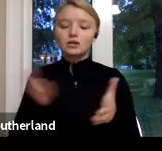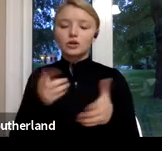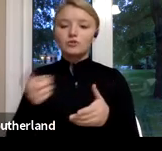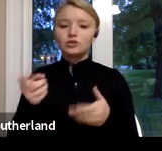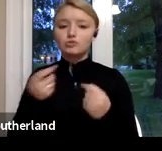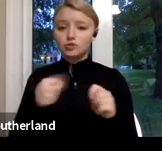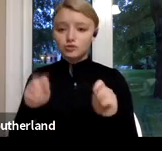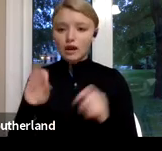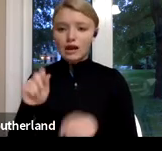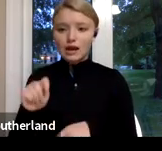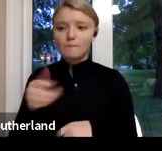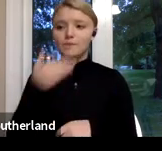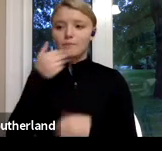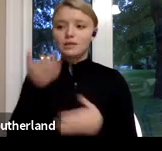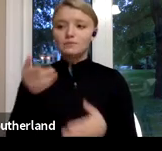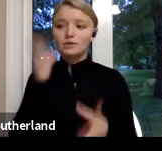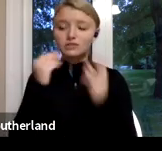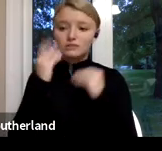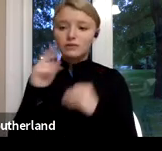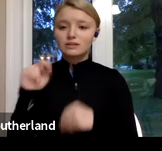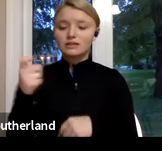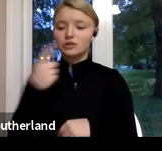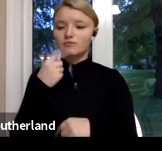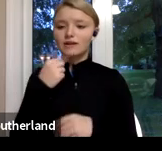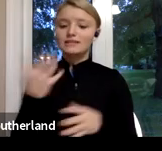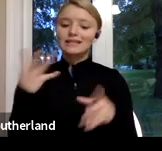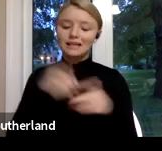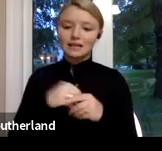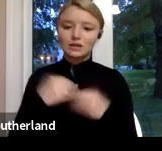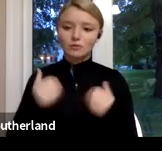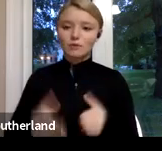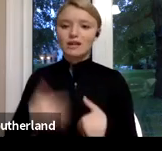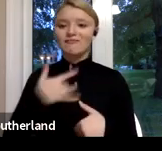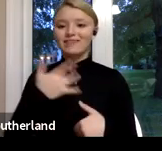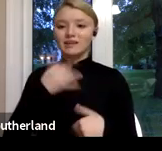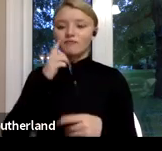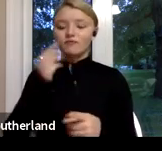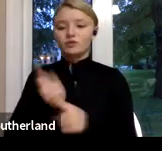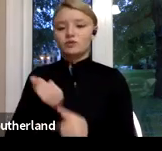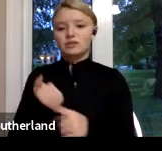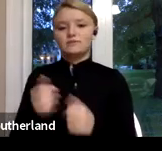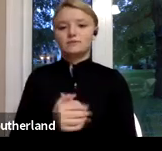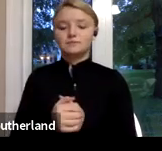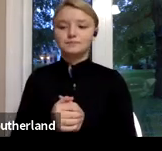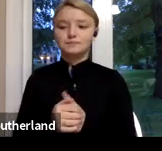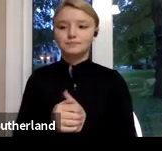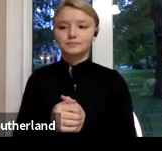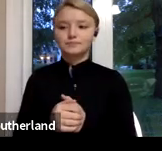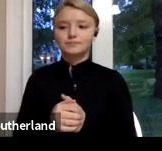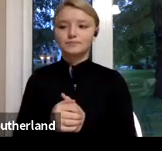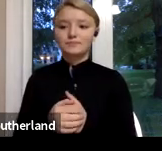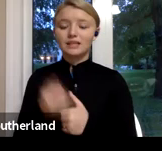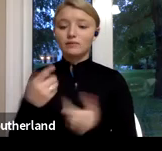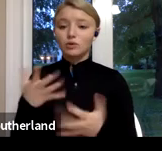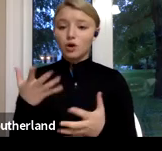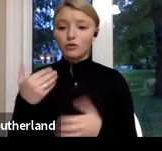to experience Ningxia Red is to just get it in your body and feel it for yourself. If you already have a starter kit,